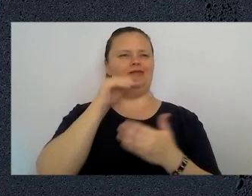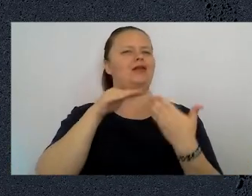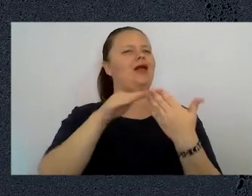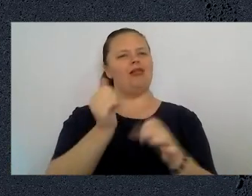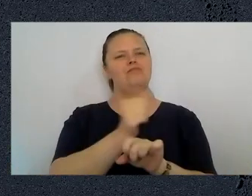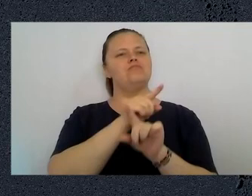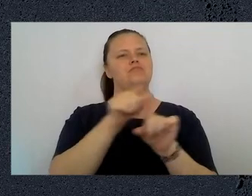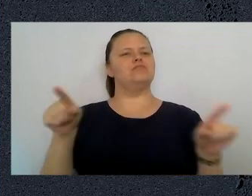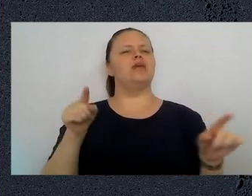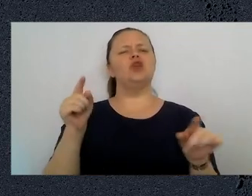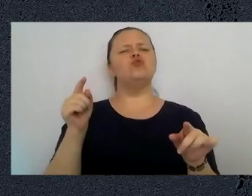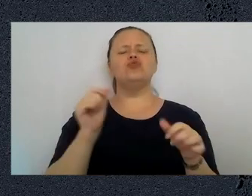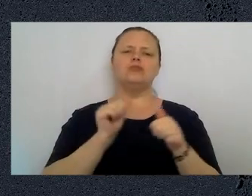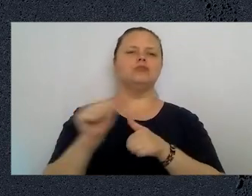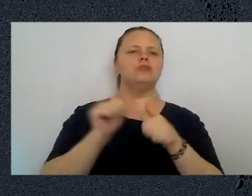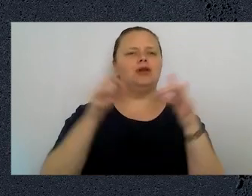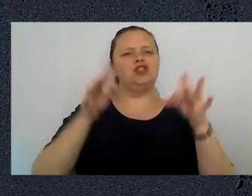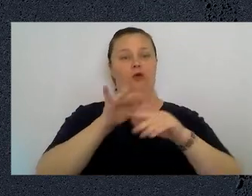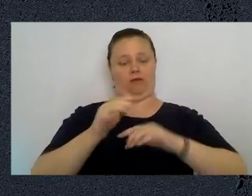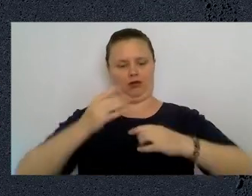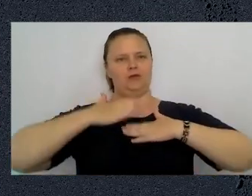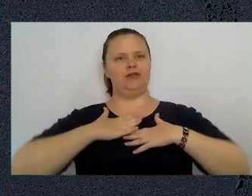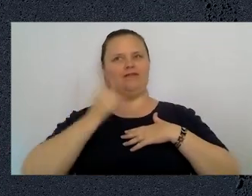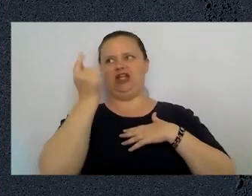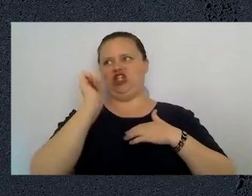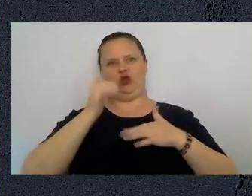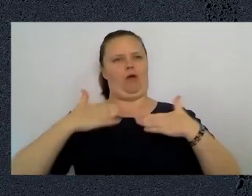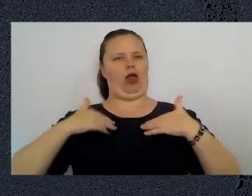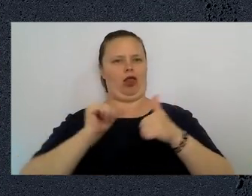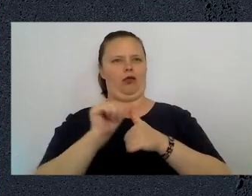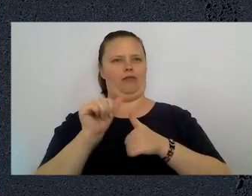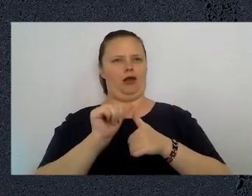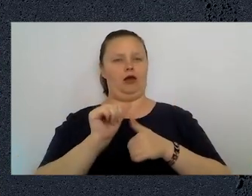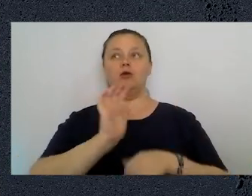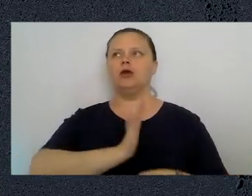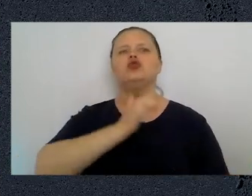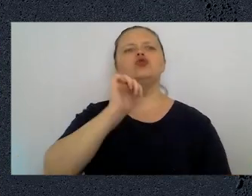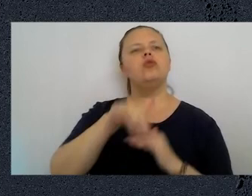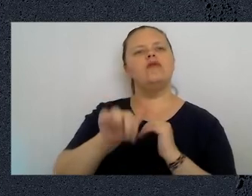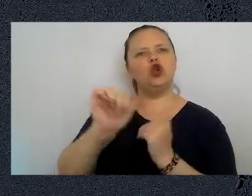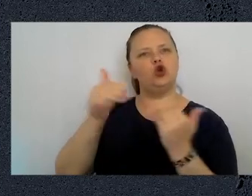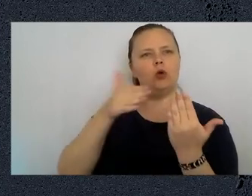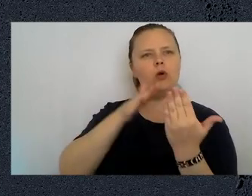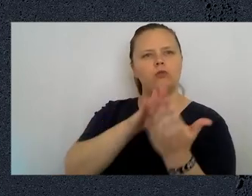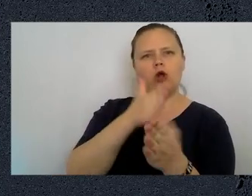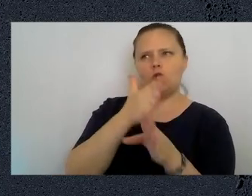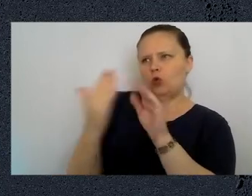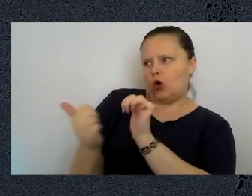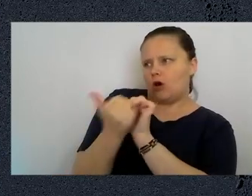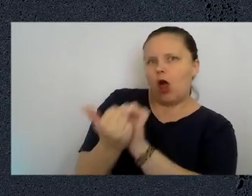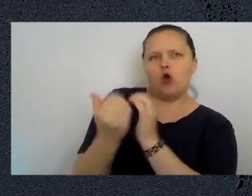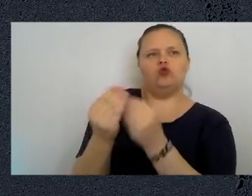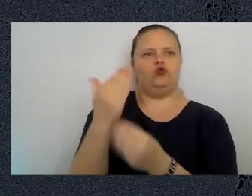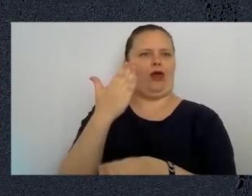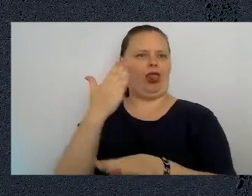decisions about yourself and have a better understanding of your health. And what's interesting about your approach is that you work very closely with companies and manufacturers